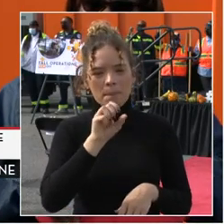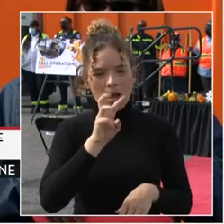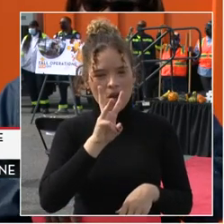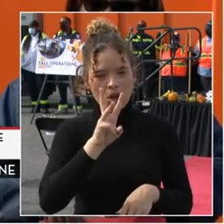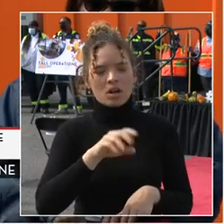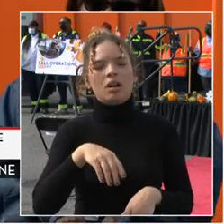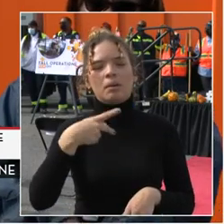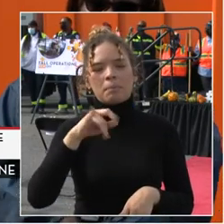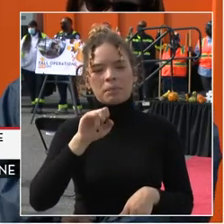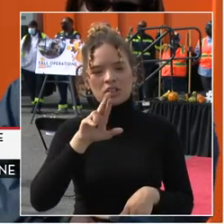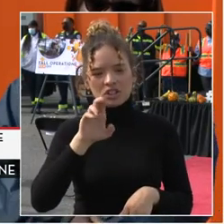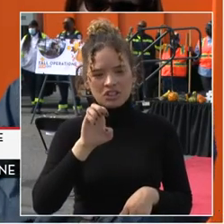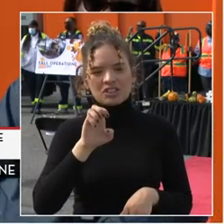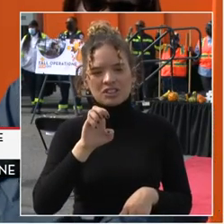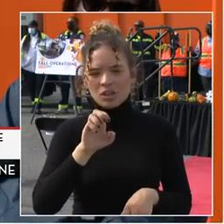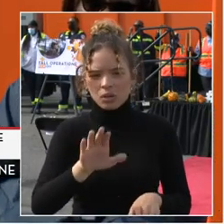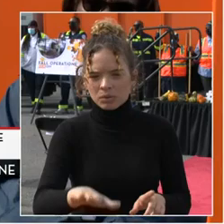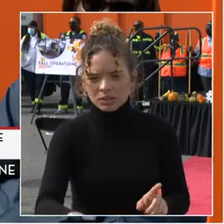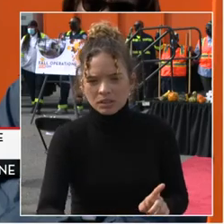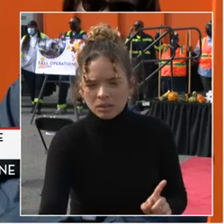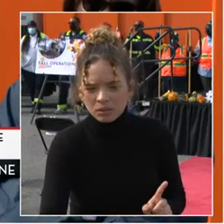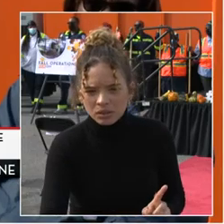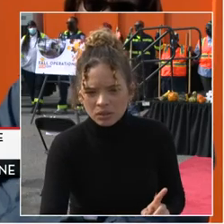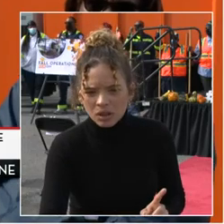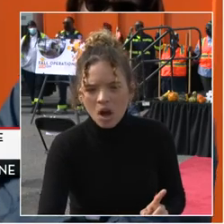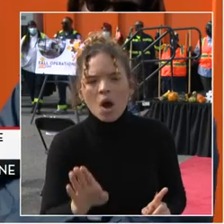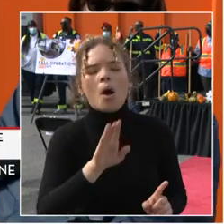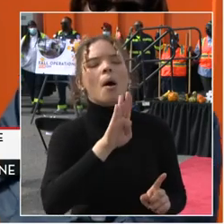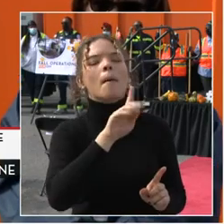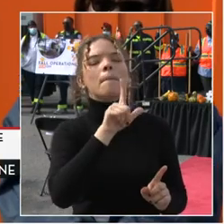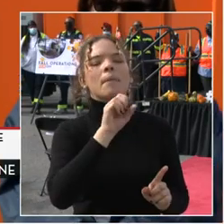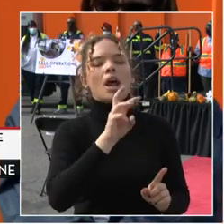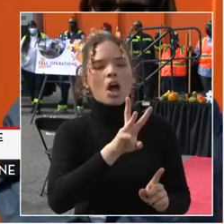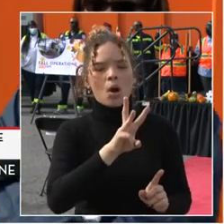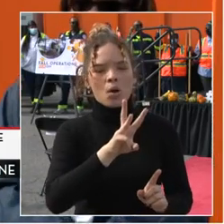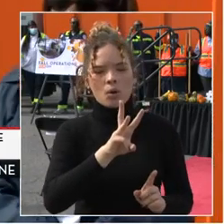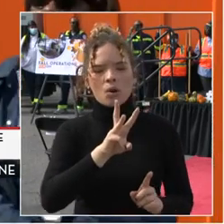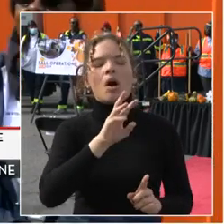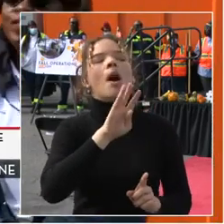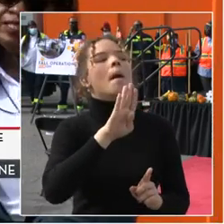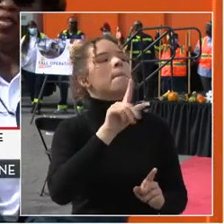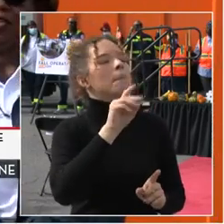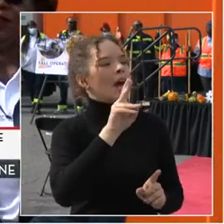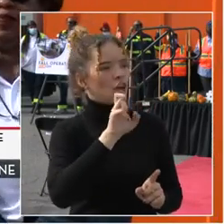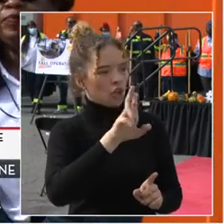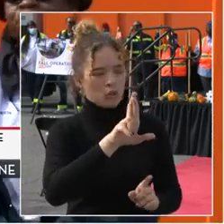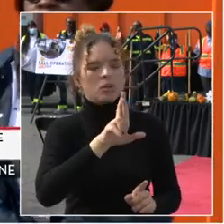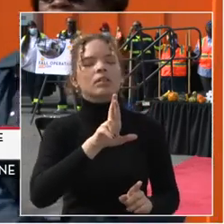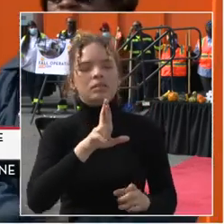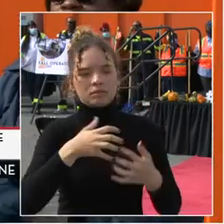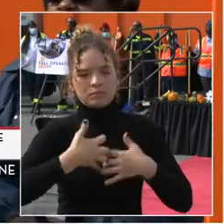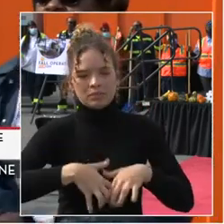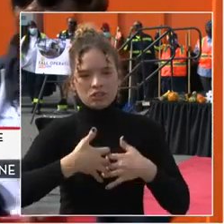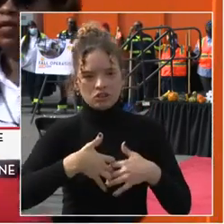just how we're going to phase into that next year, that ban? Can you talk to that, Christine? Okay.